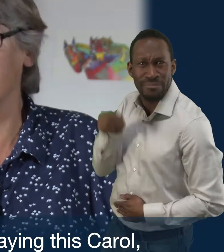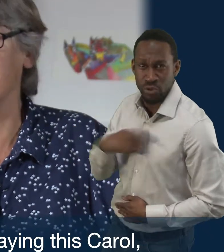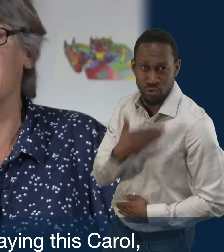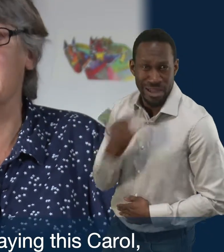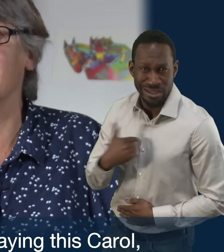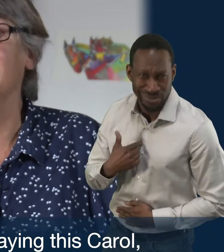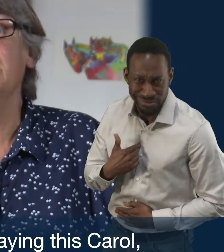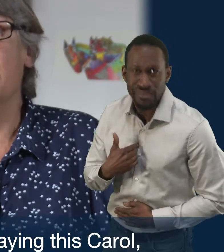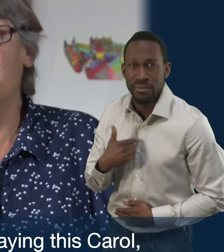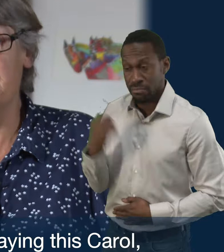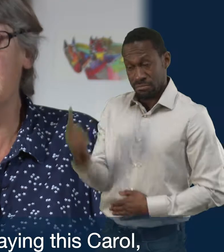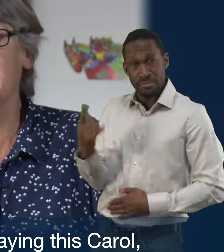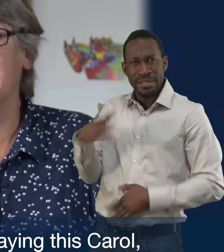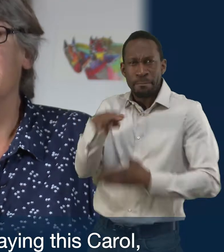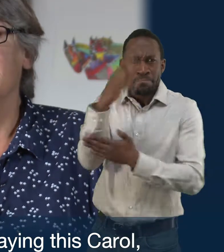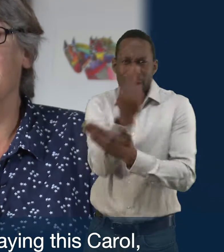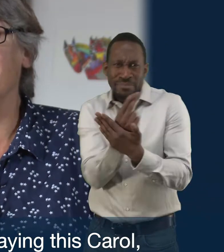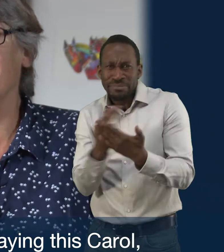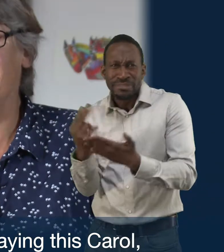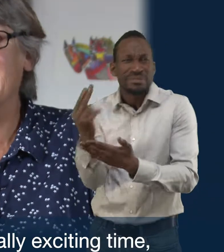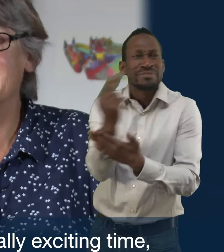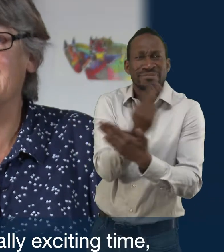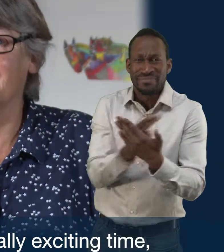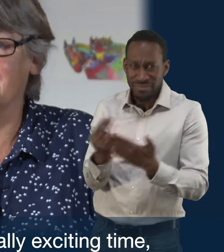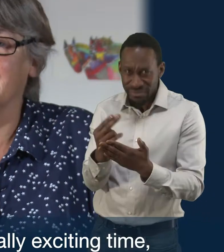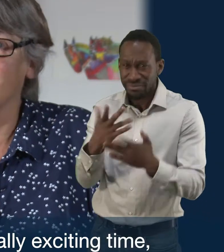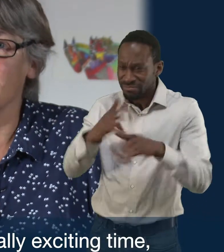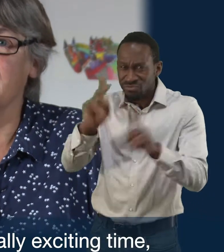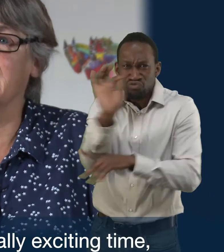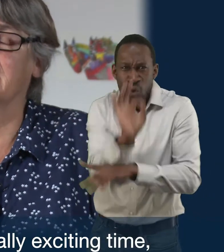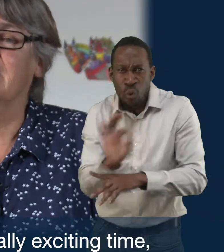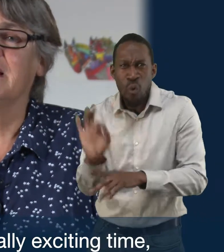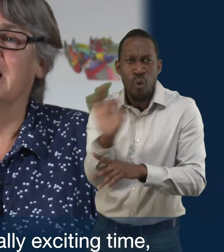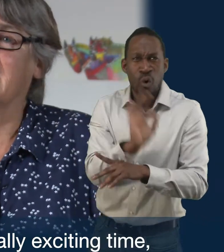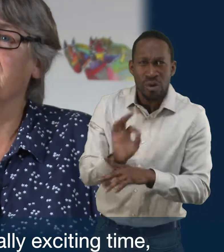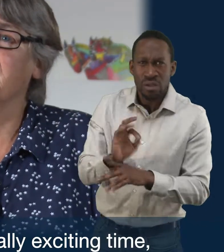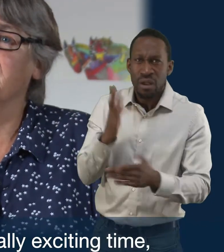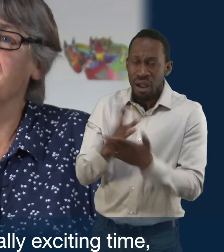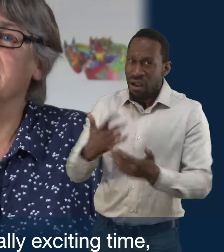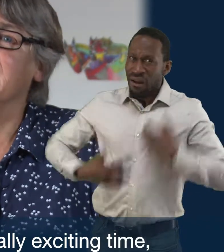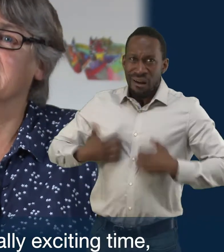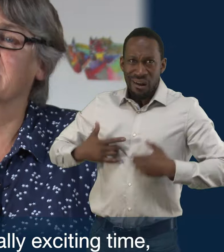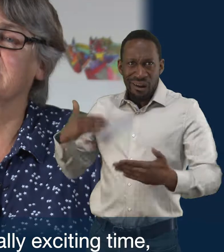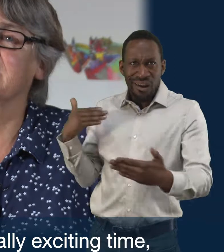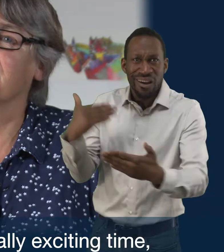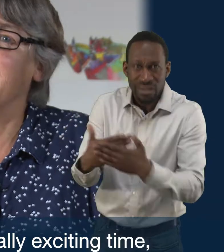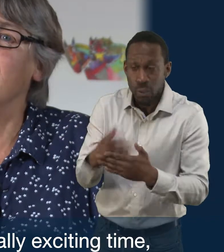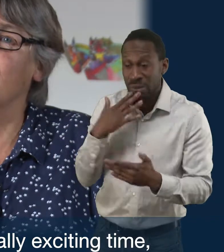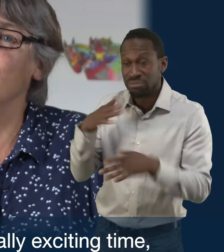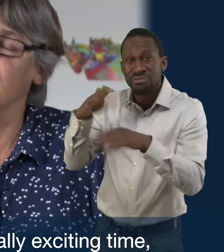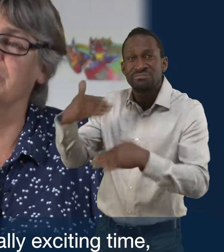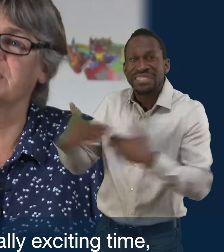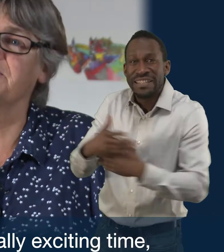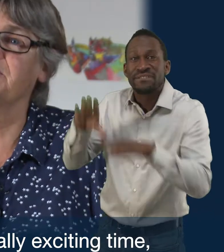when I first met Carol and we were painting and drawing and having a really exciting time,